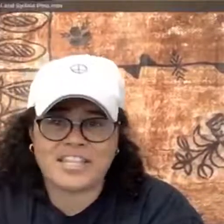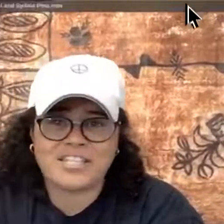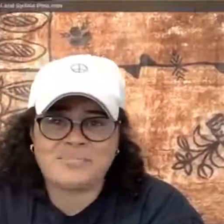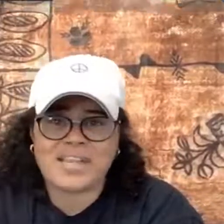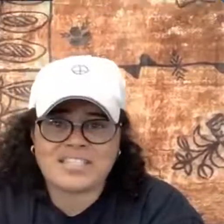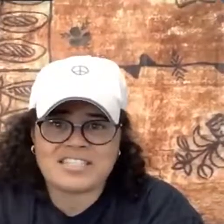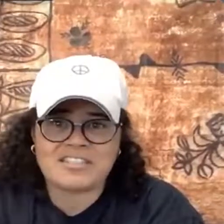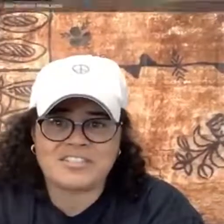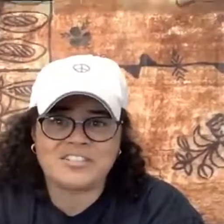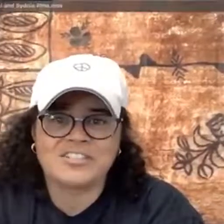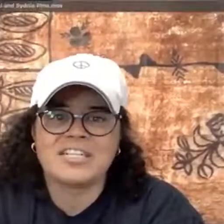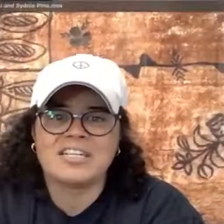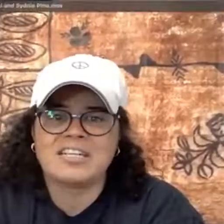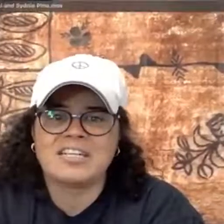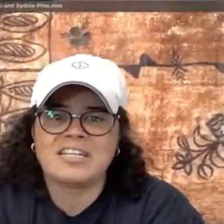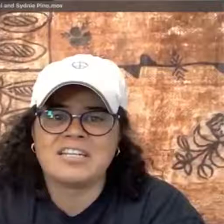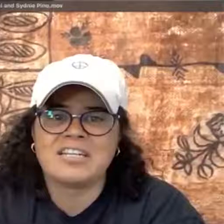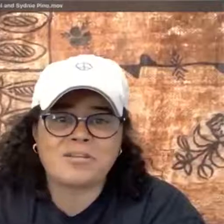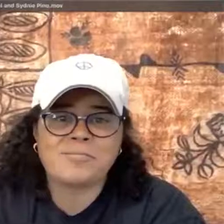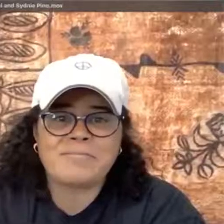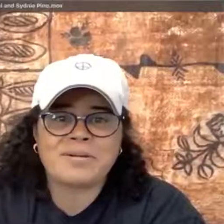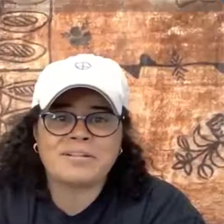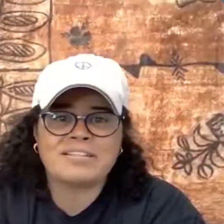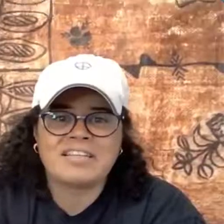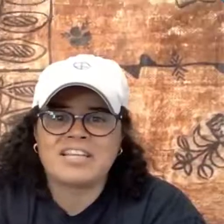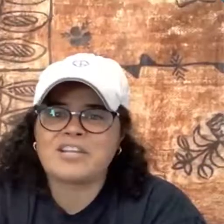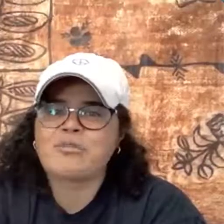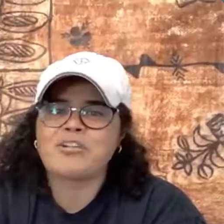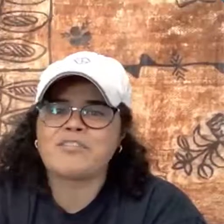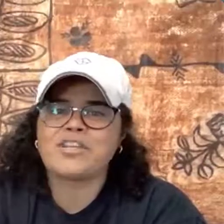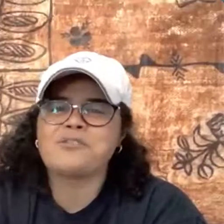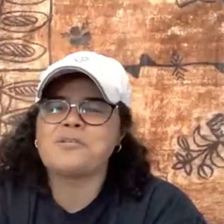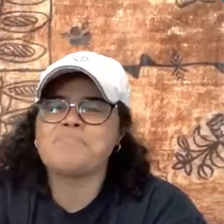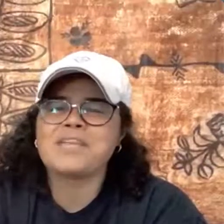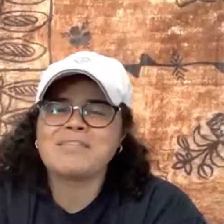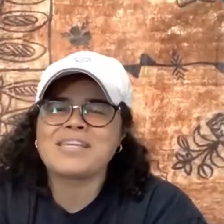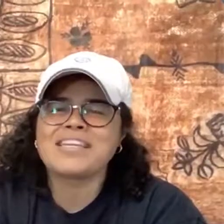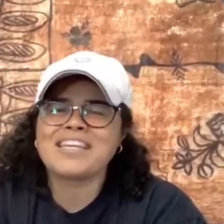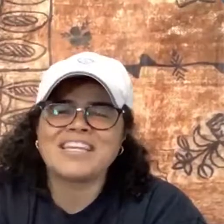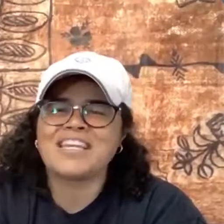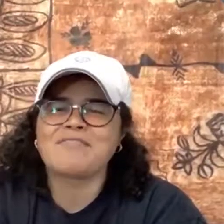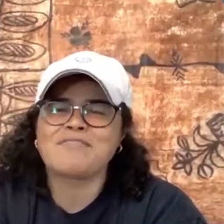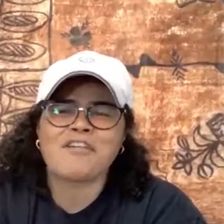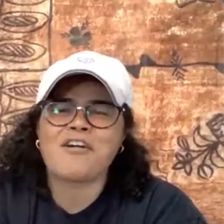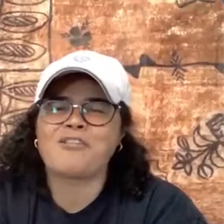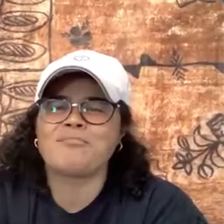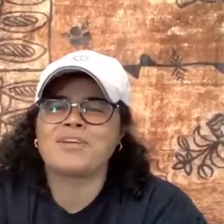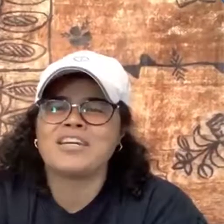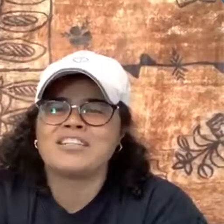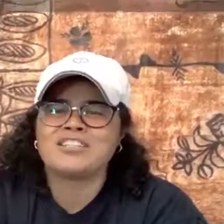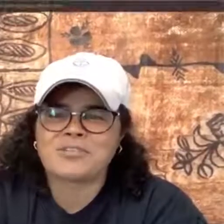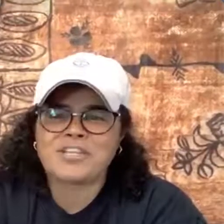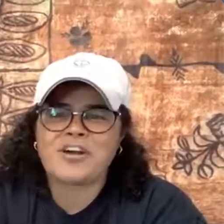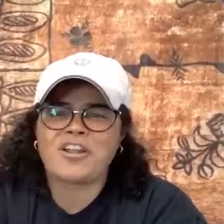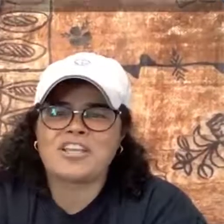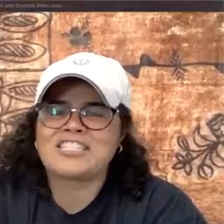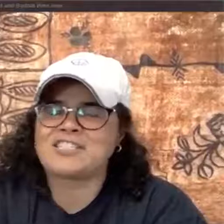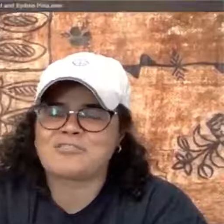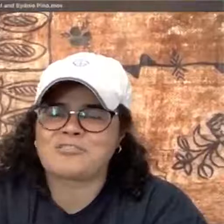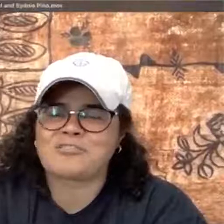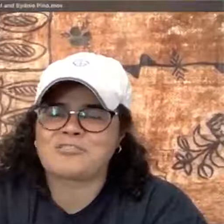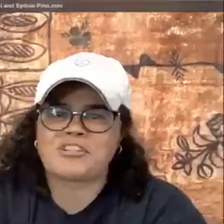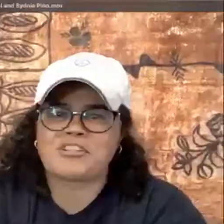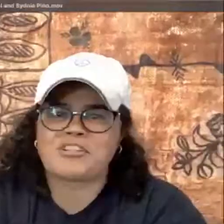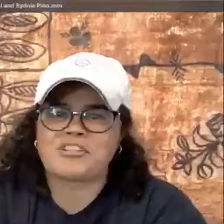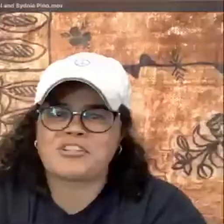Santa Fe, New Mexico, the Pueblo people, and wherever you are beaming in from, to acknowledge